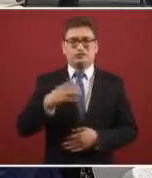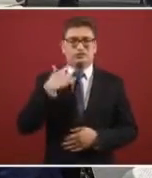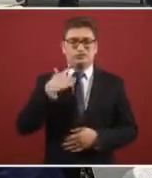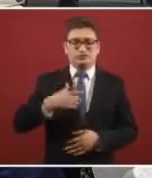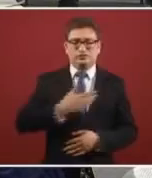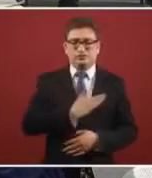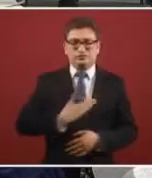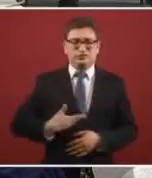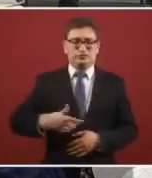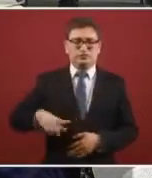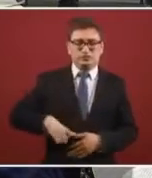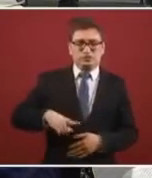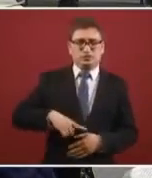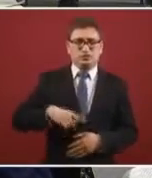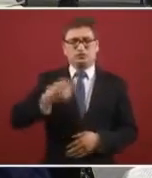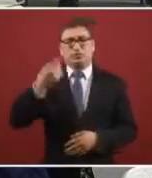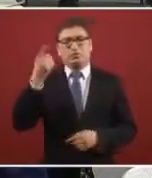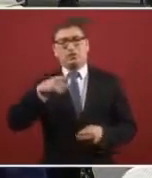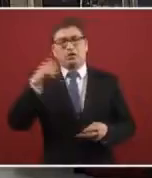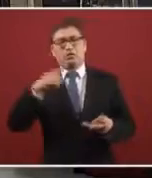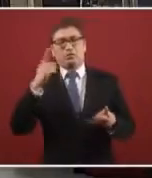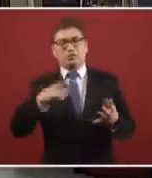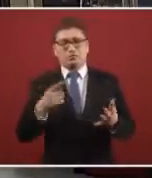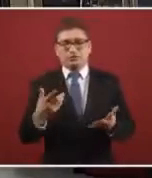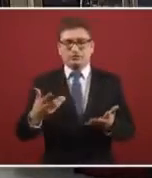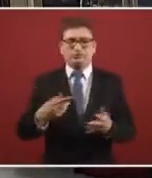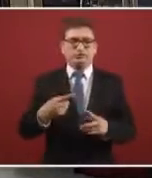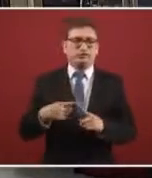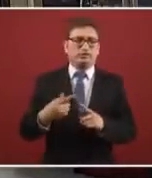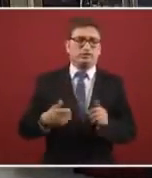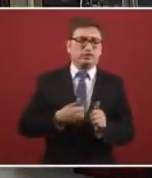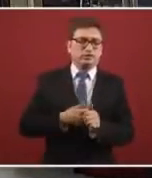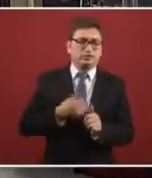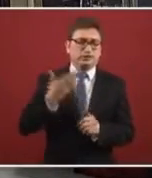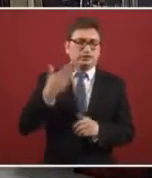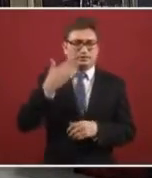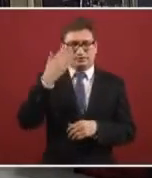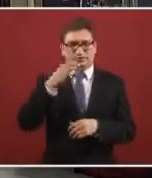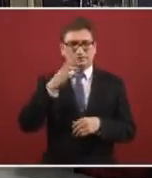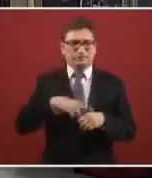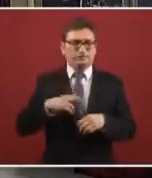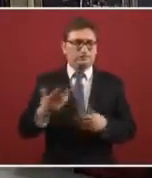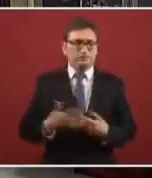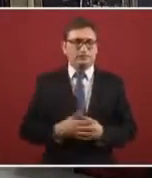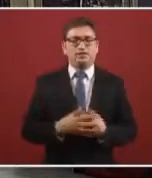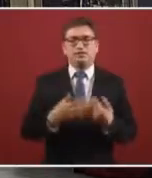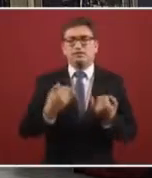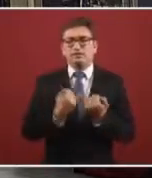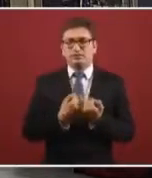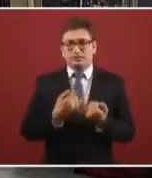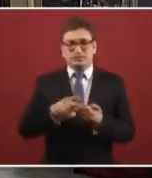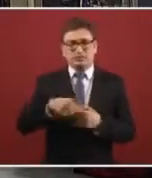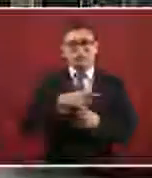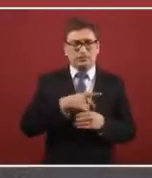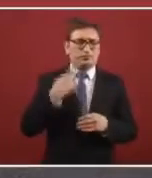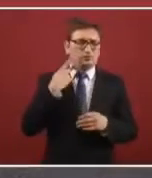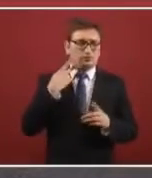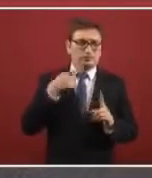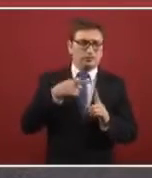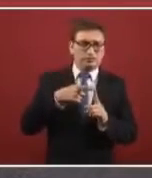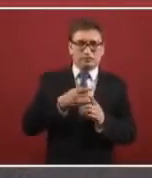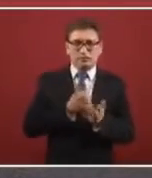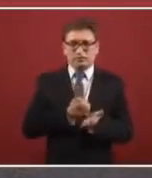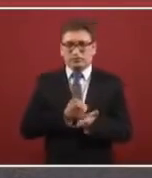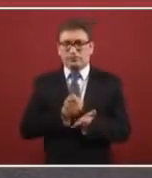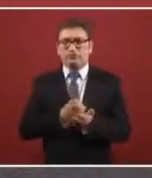ahí And then they se started definió defining la política the fiscal, fiscal la politics, política sendaria,